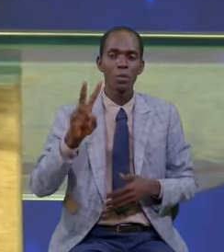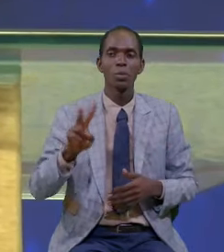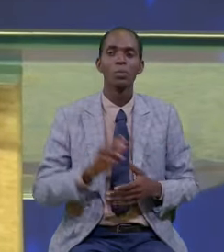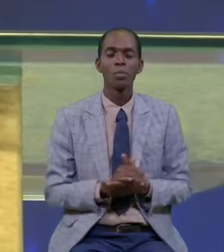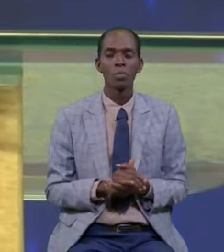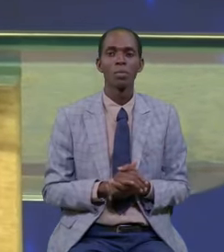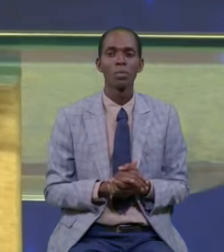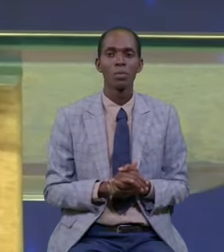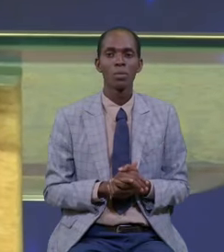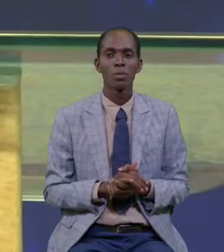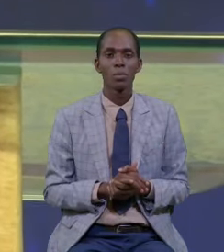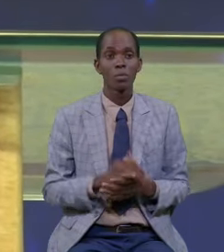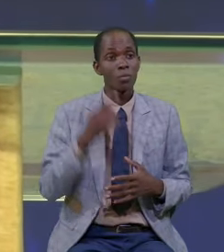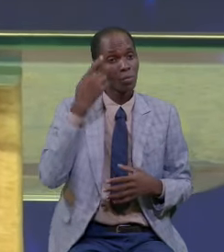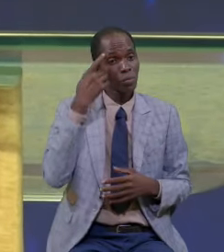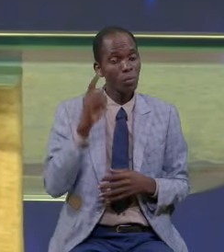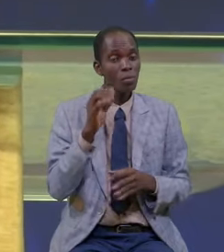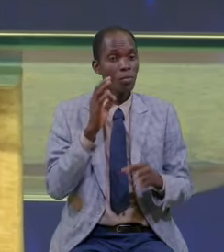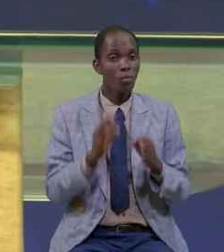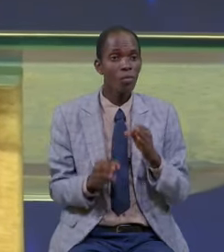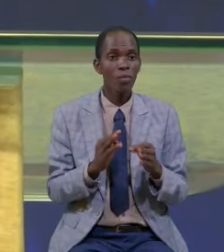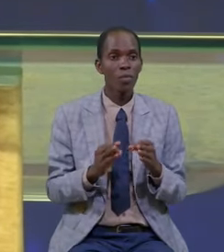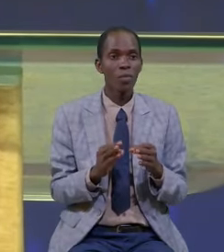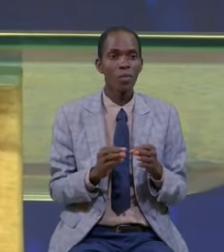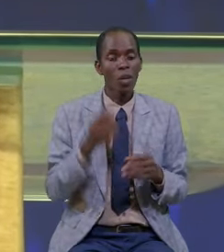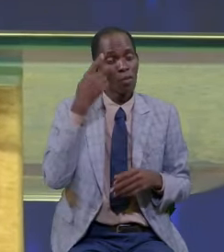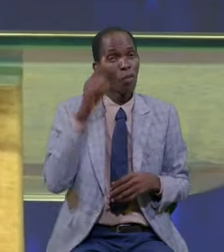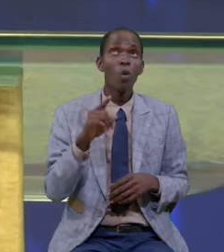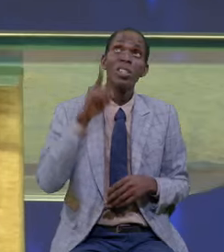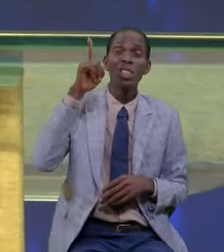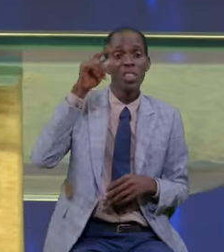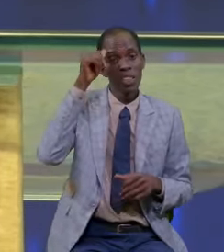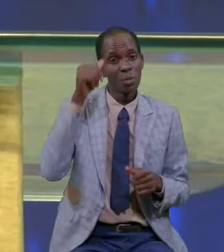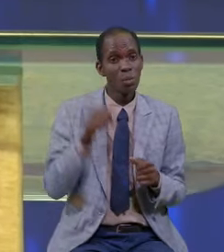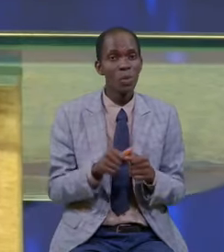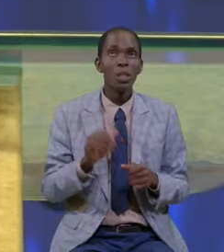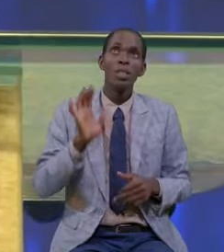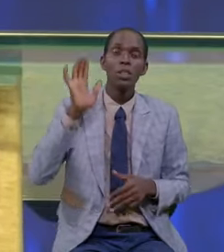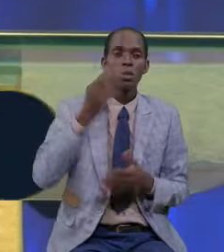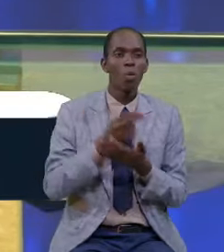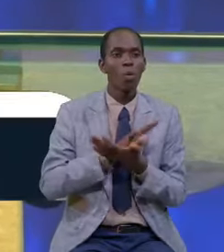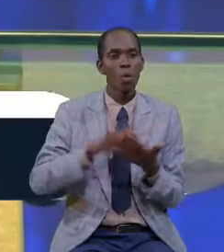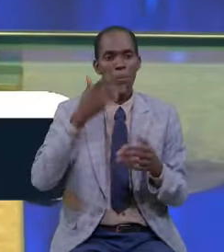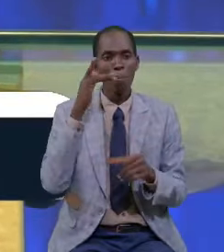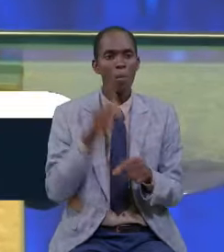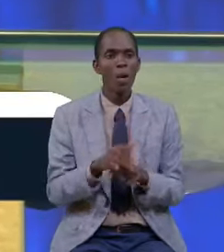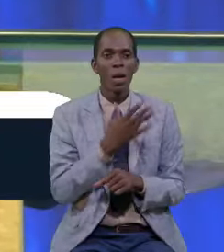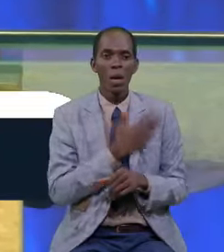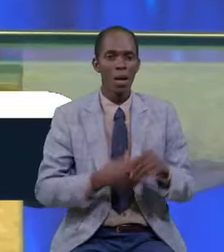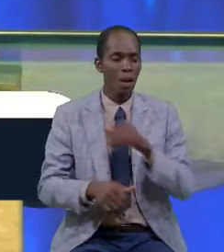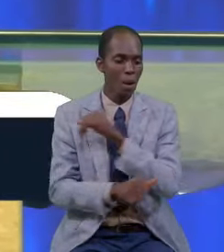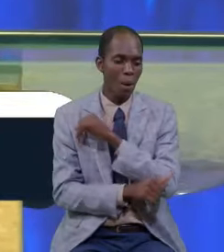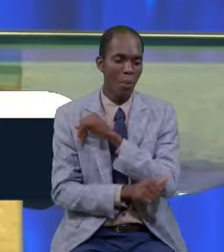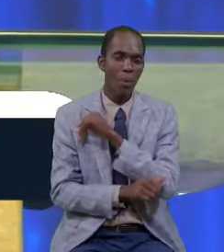42. For he remembered his holy promise and Abraham